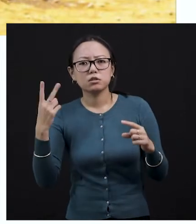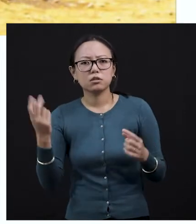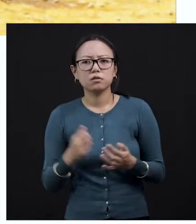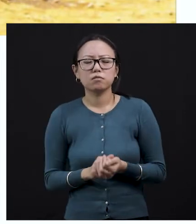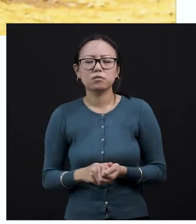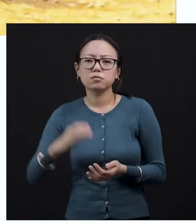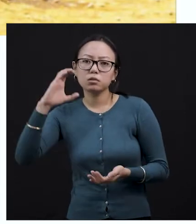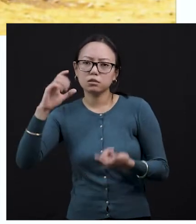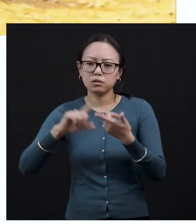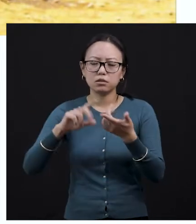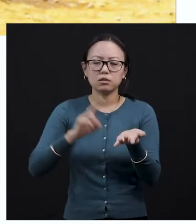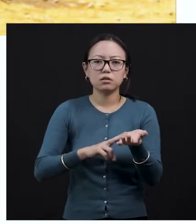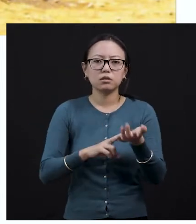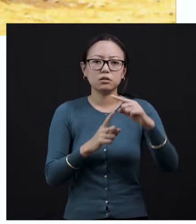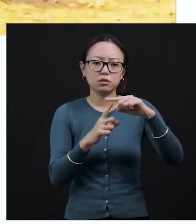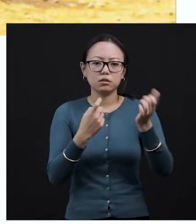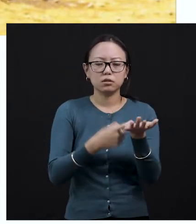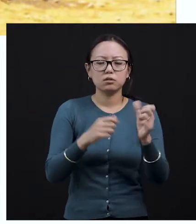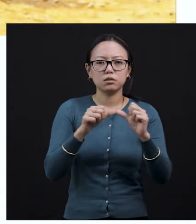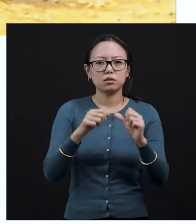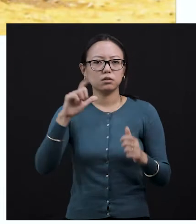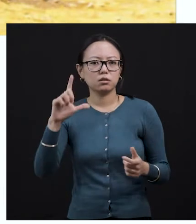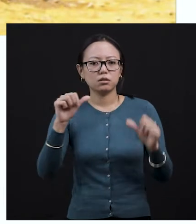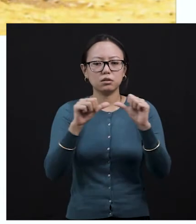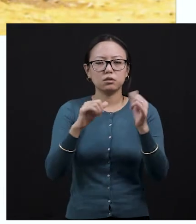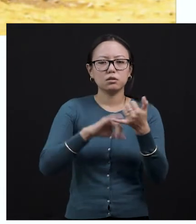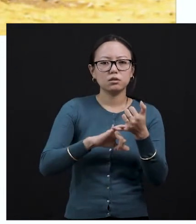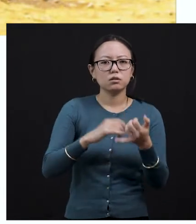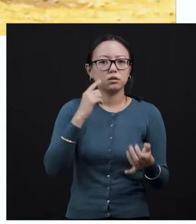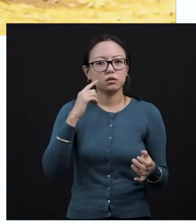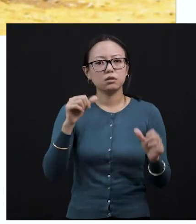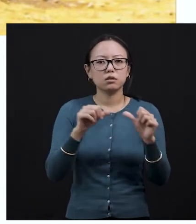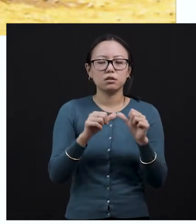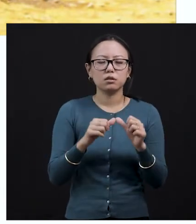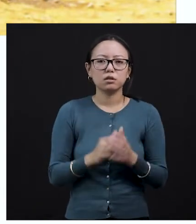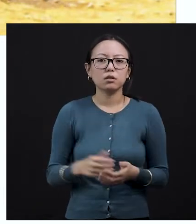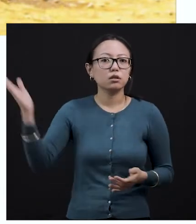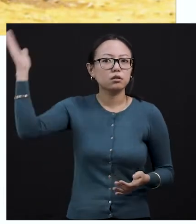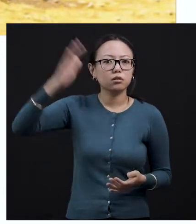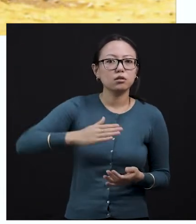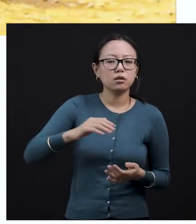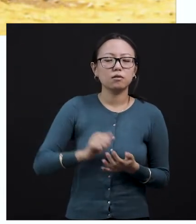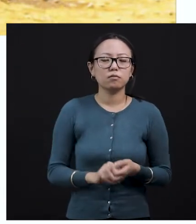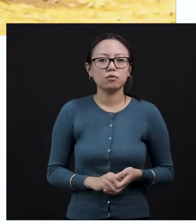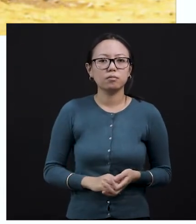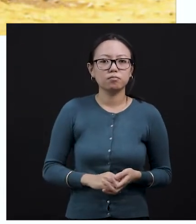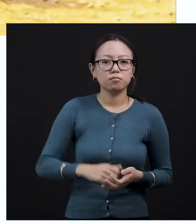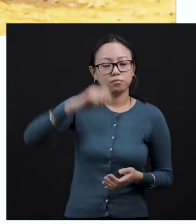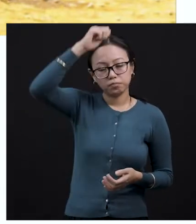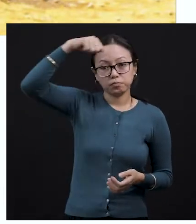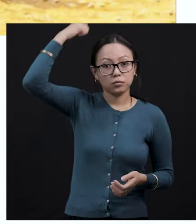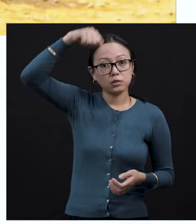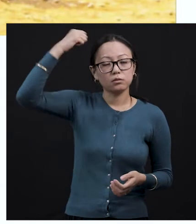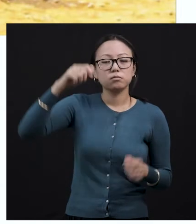Central Asia or Iran, and they came to India from Punjab. Okay, so they first